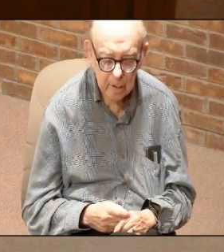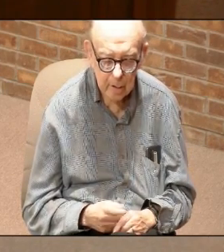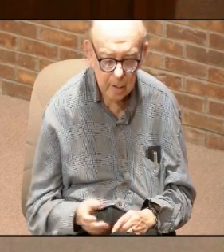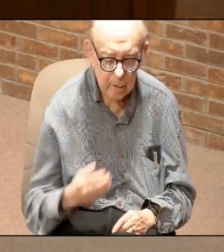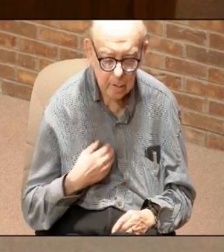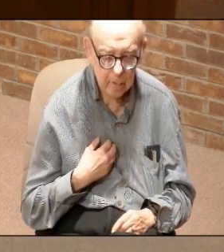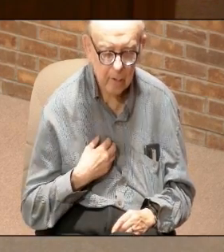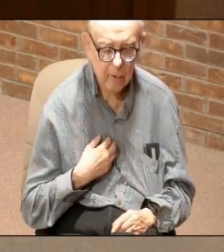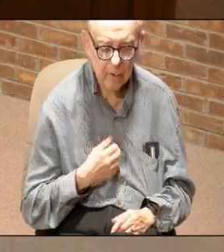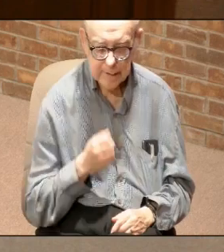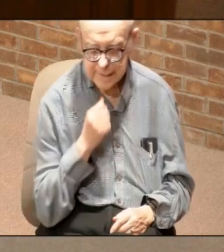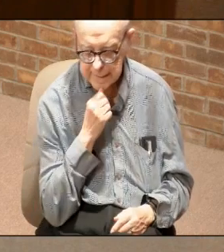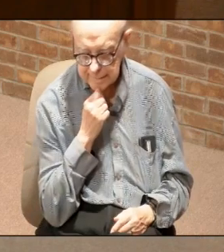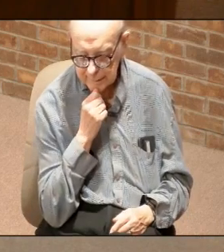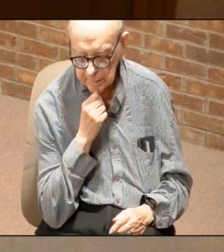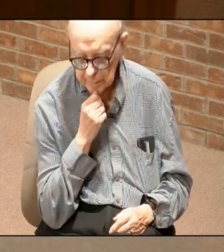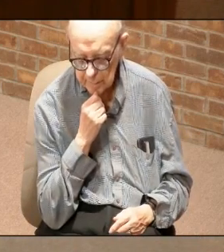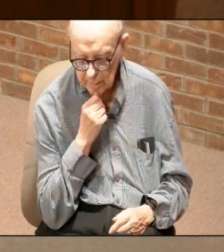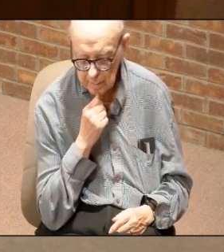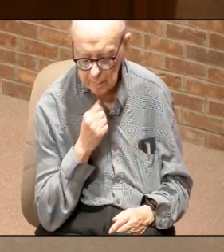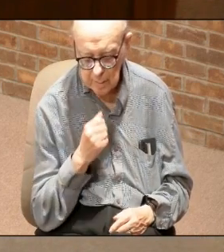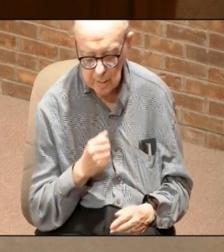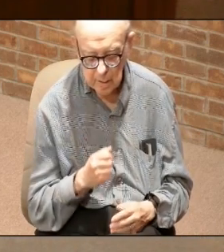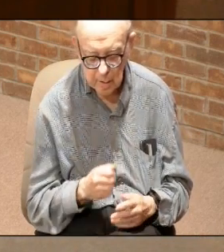And you had that secret hiding place.